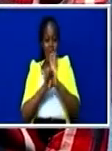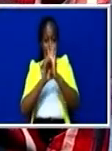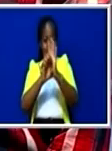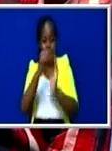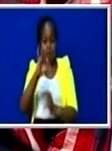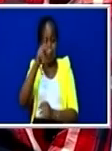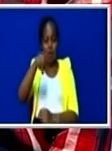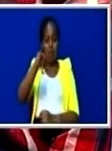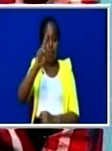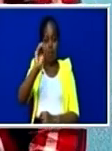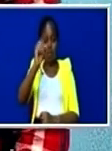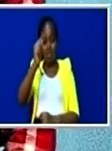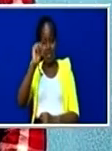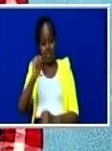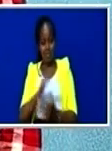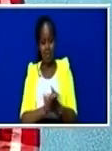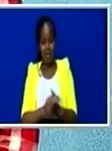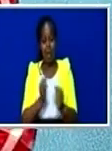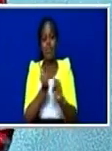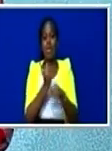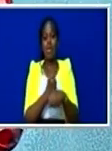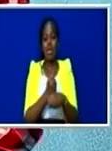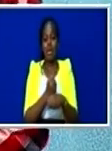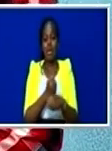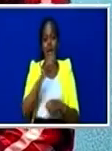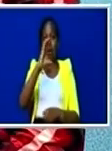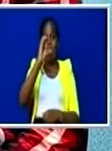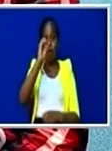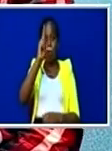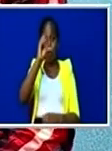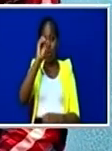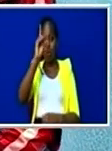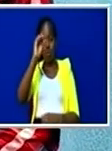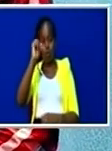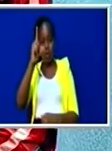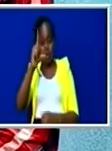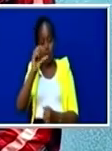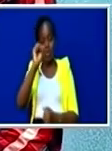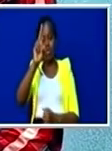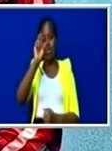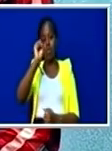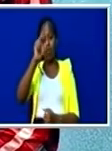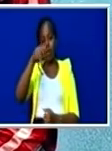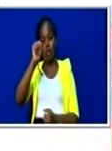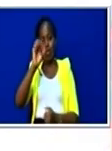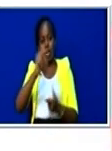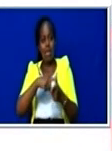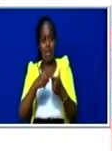protein. yes. A colloidal suspension. Suspension, yeah. All right. All right. Then these proteins